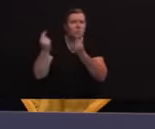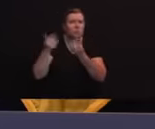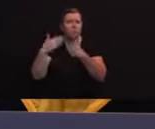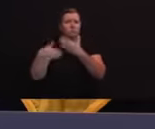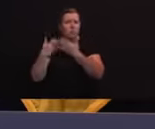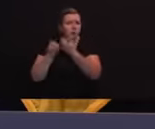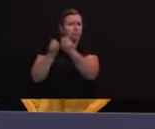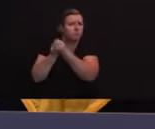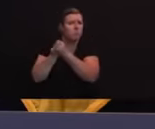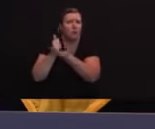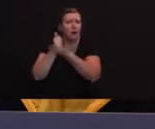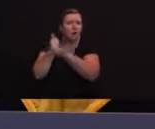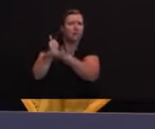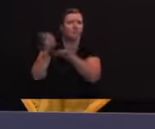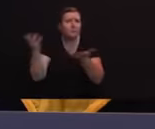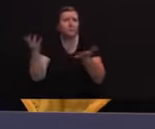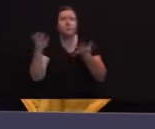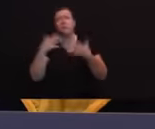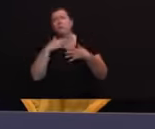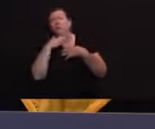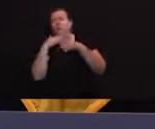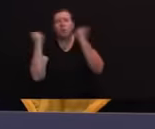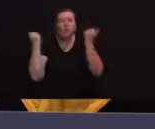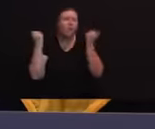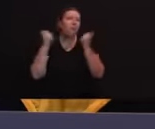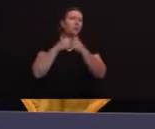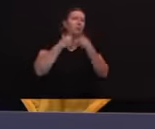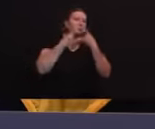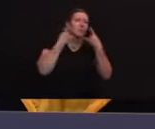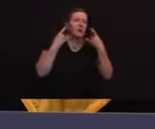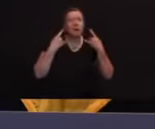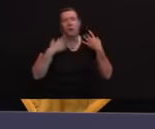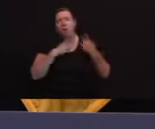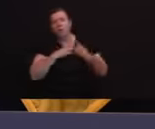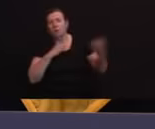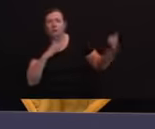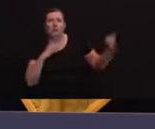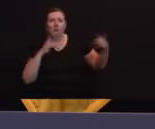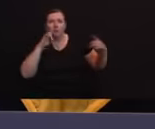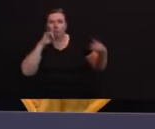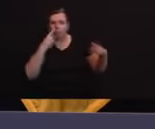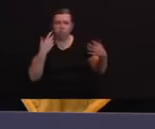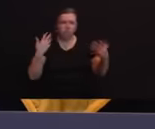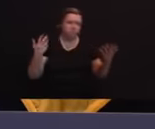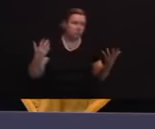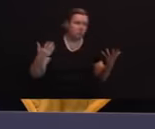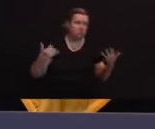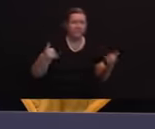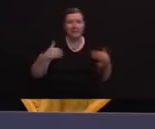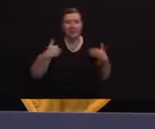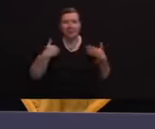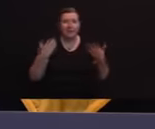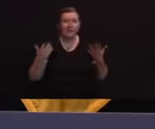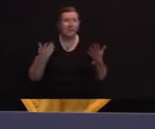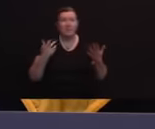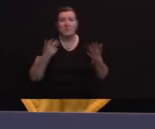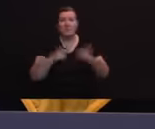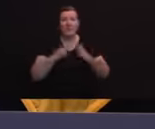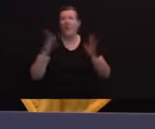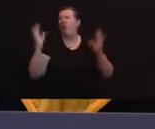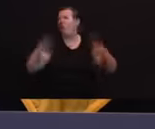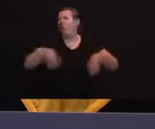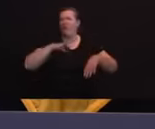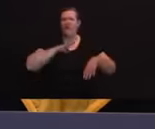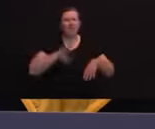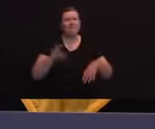fatigue and convincing folks, even if they're healthy, especially if they're young and healthy, that they're not invincible. This was something we